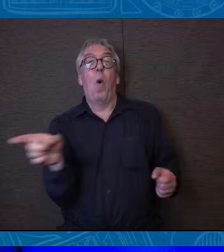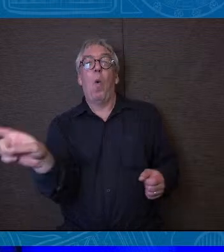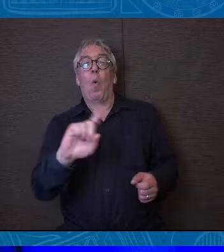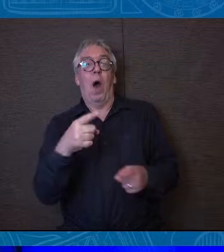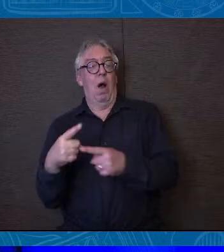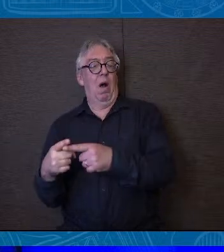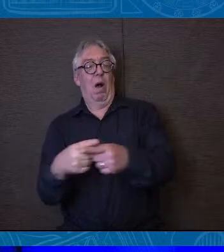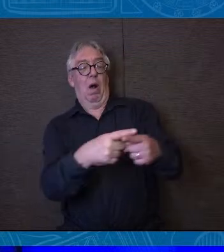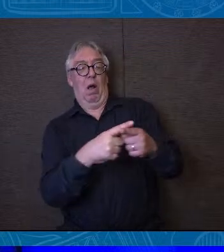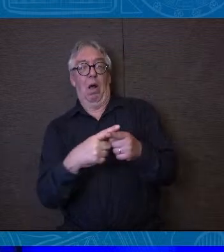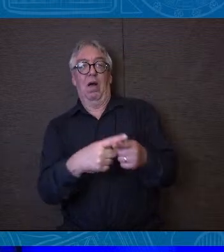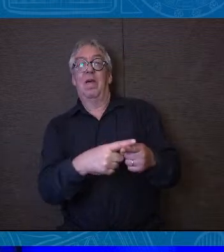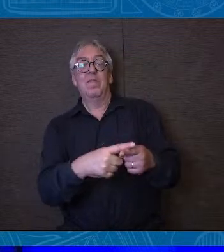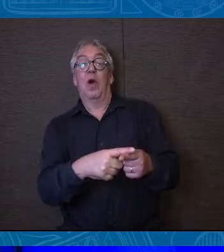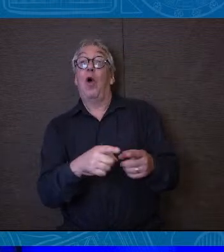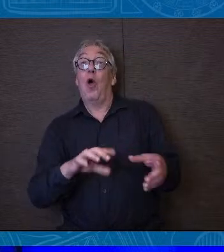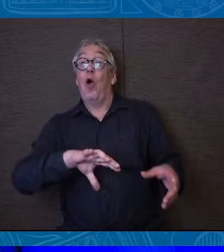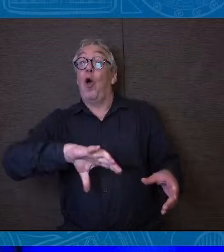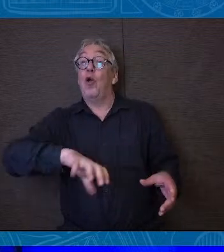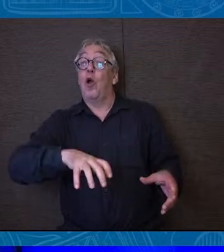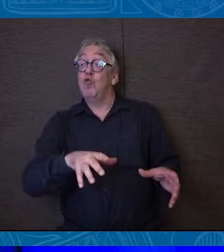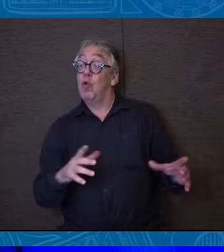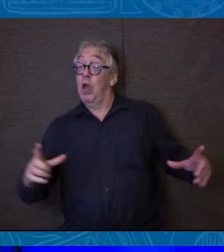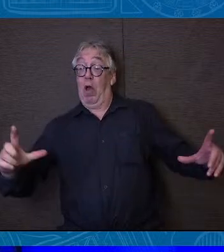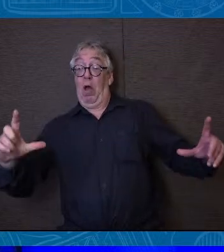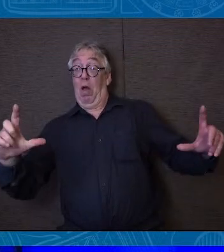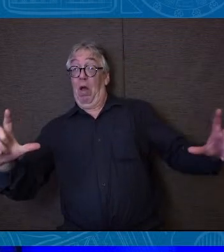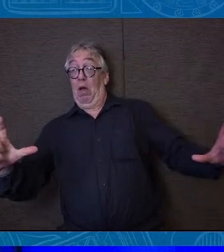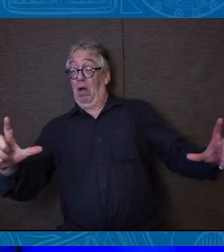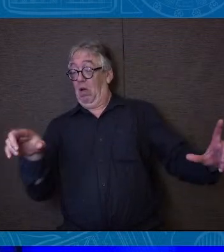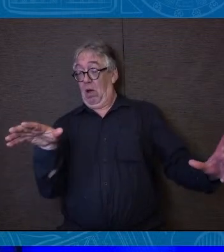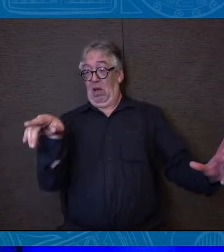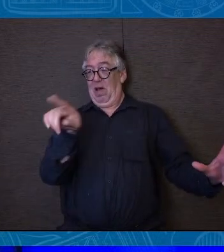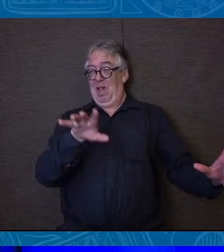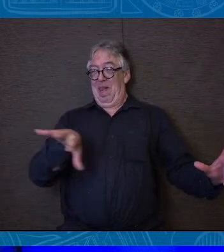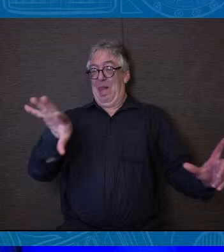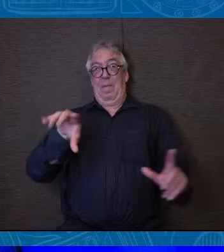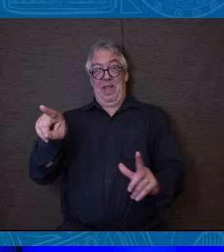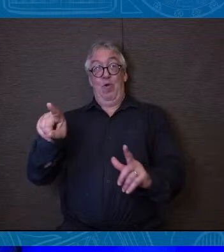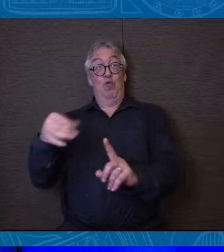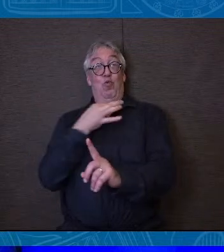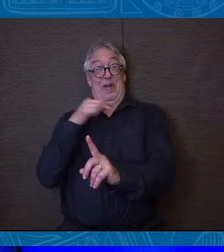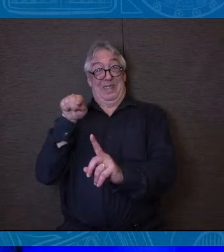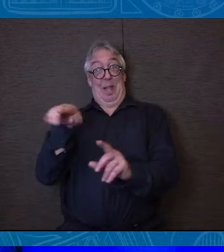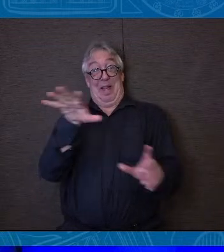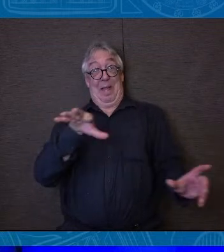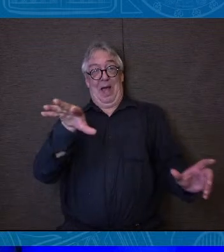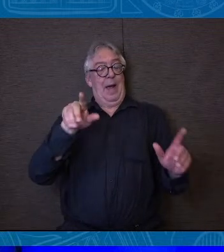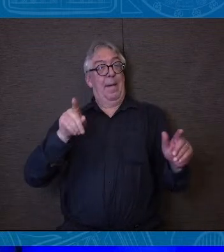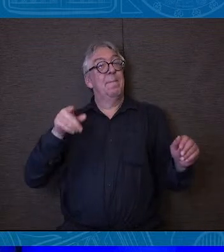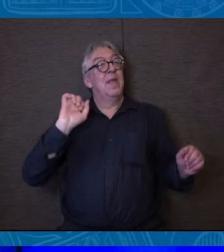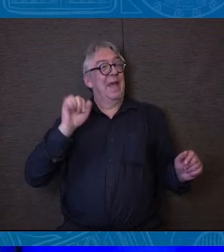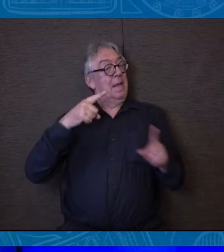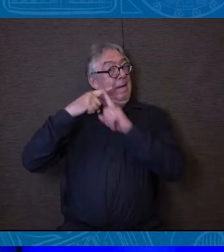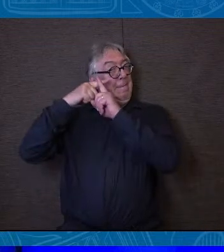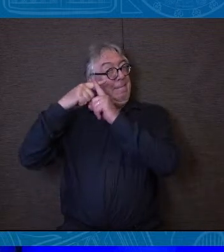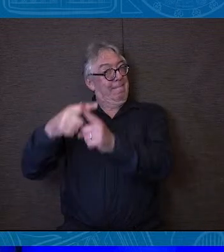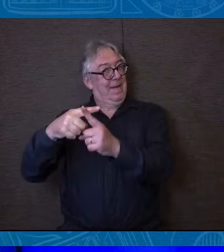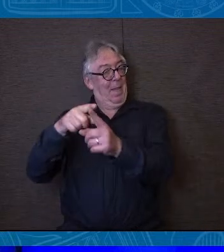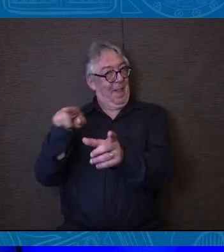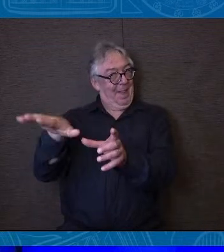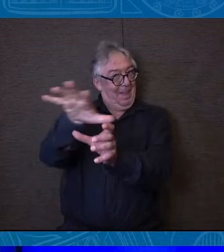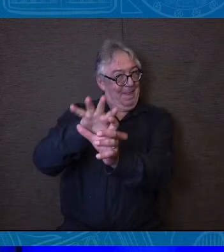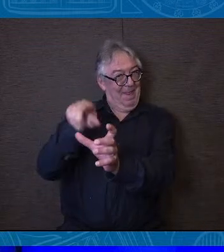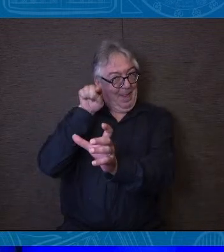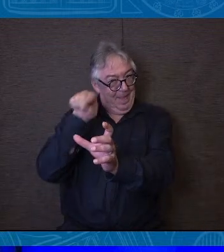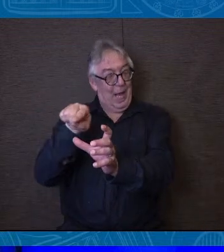message would go. And these coordinates are in the polygon message at the I'm not sure if you see, the coordinates are mentioned in the